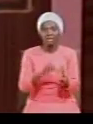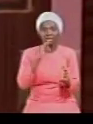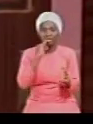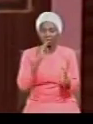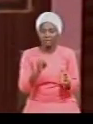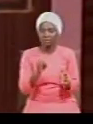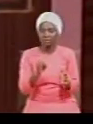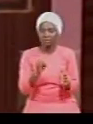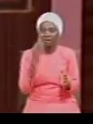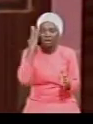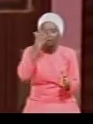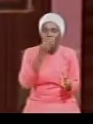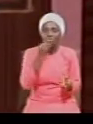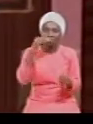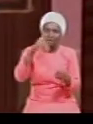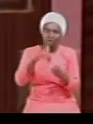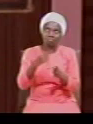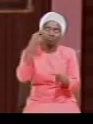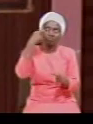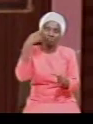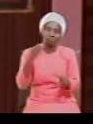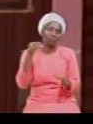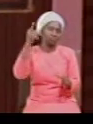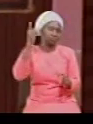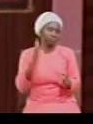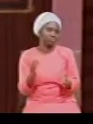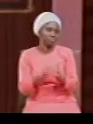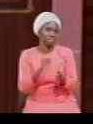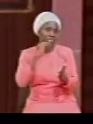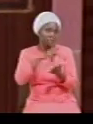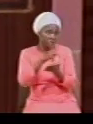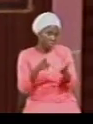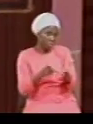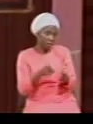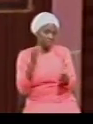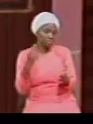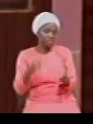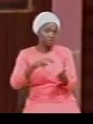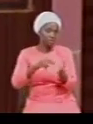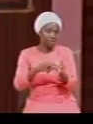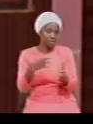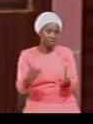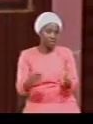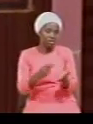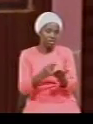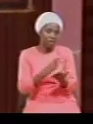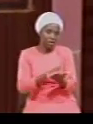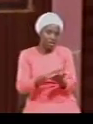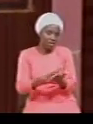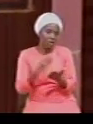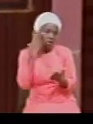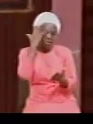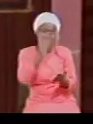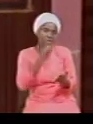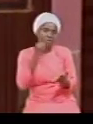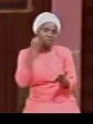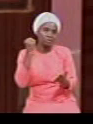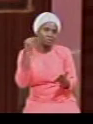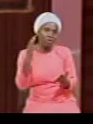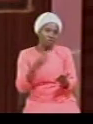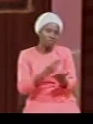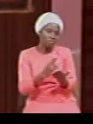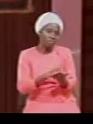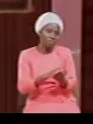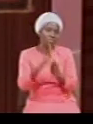the sight of God. That's part of the components of the beauties of